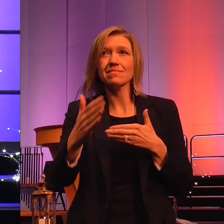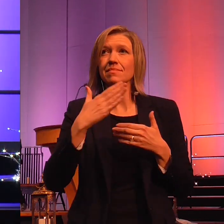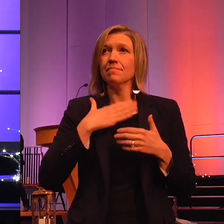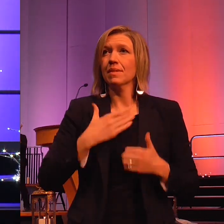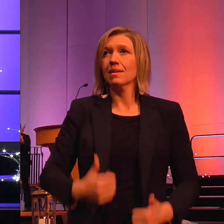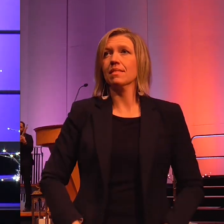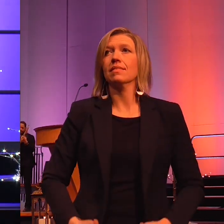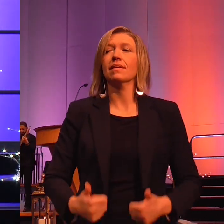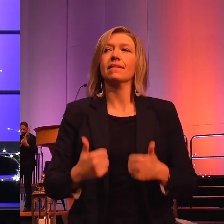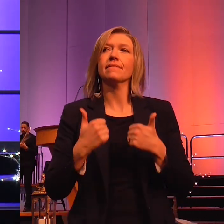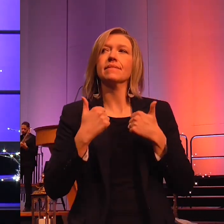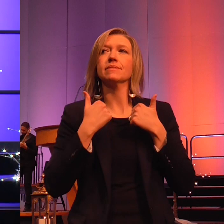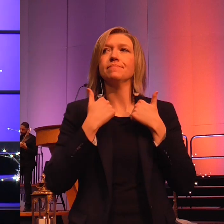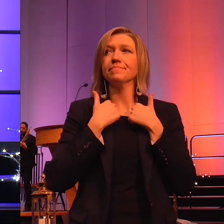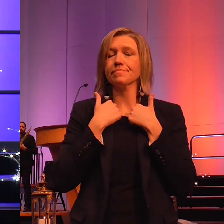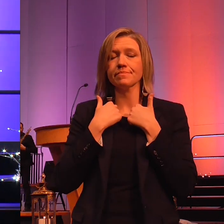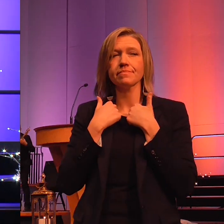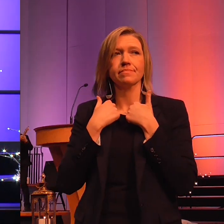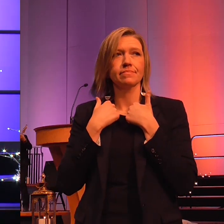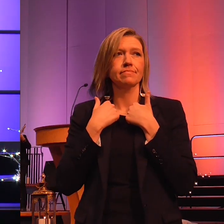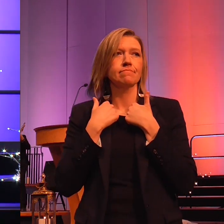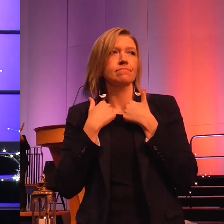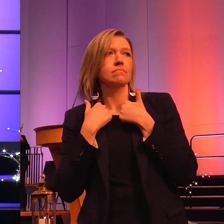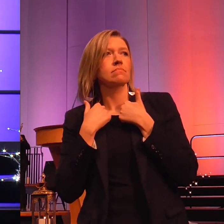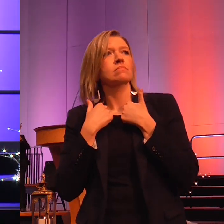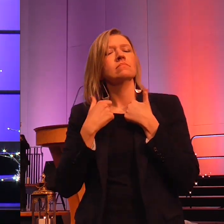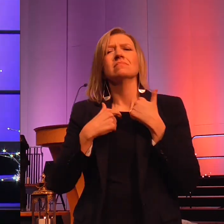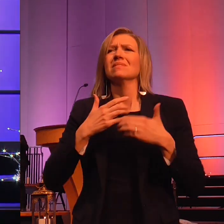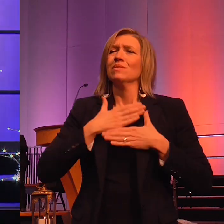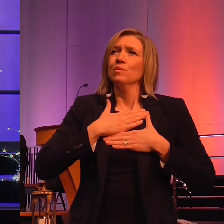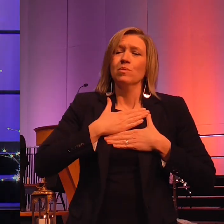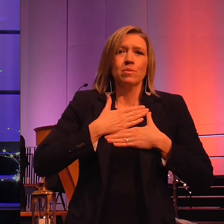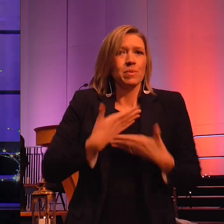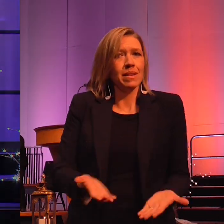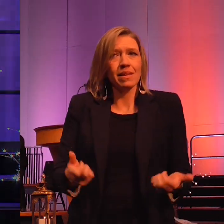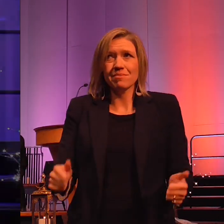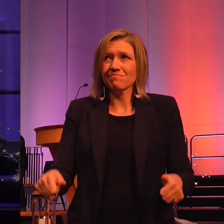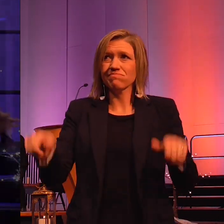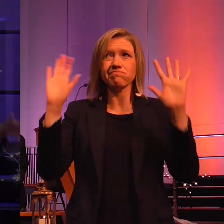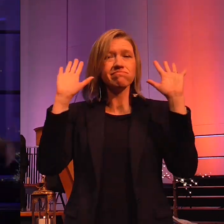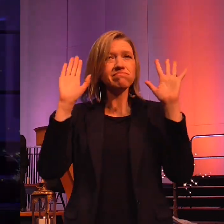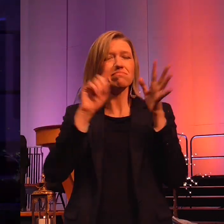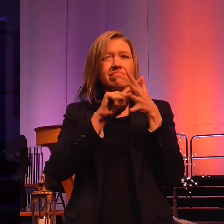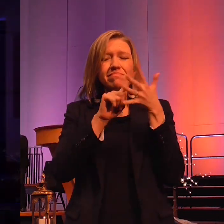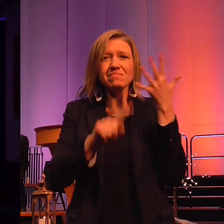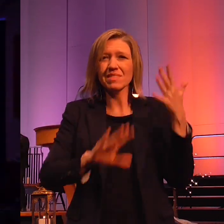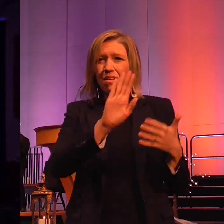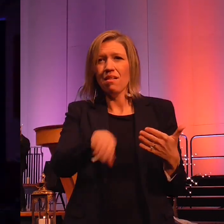Willing to surrender it all.